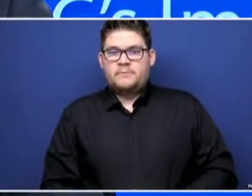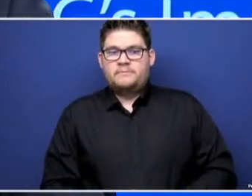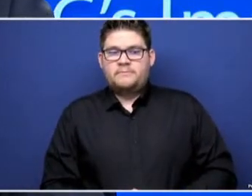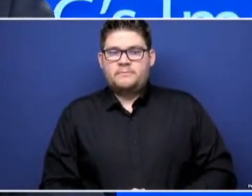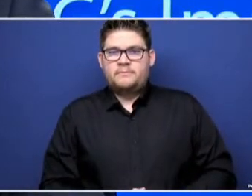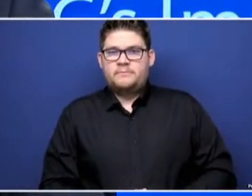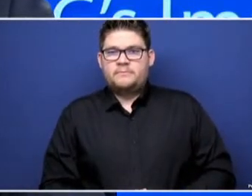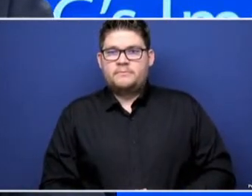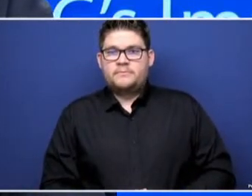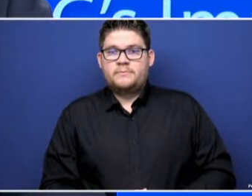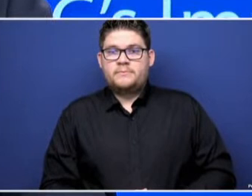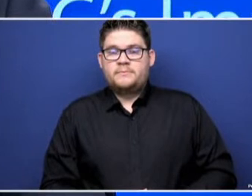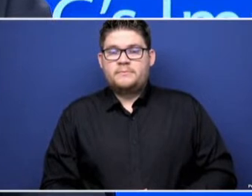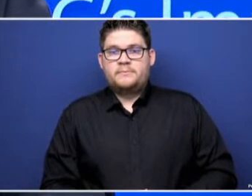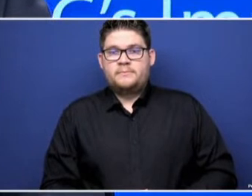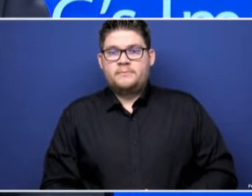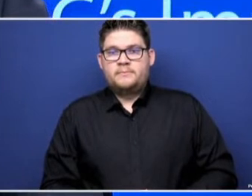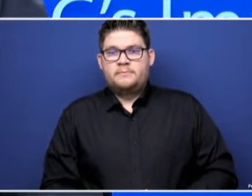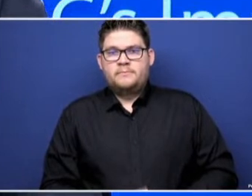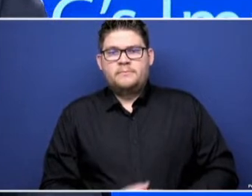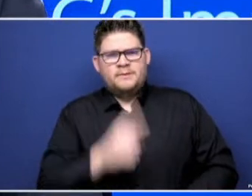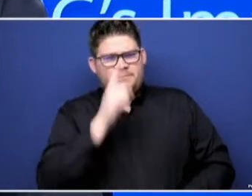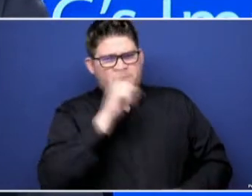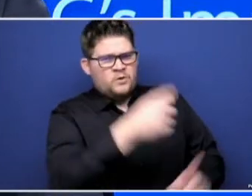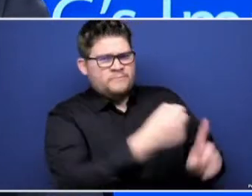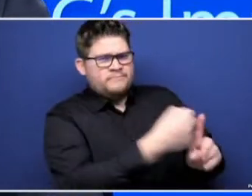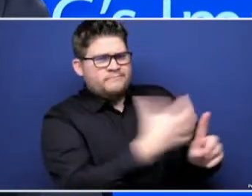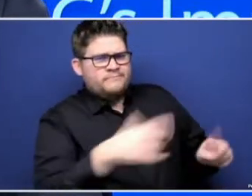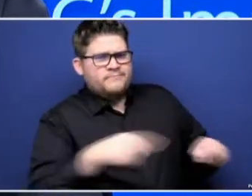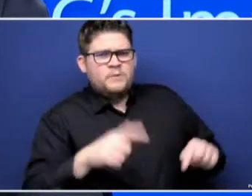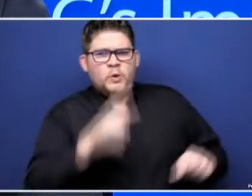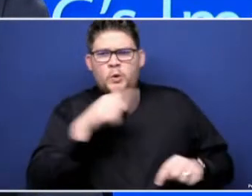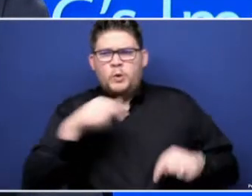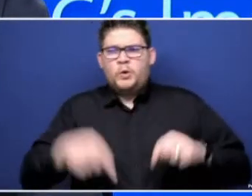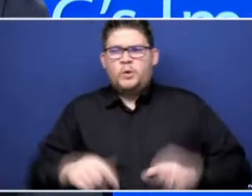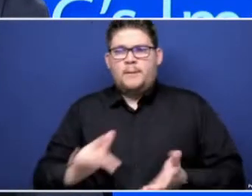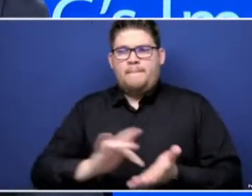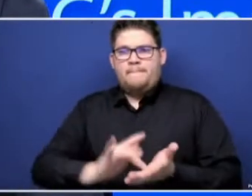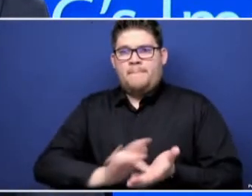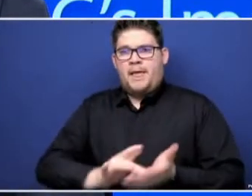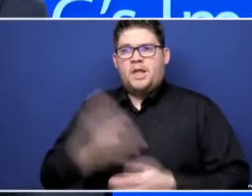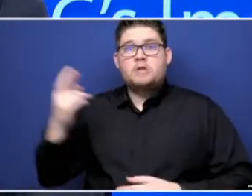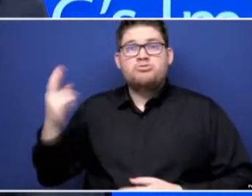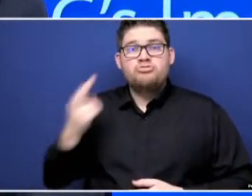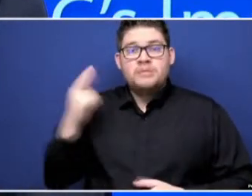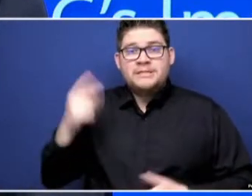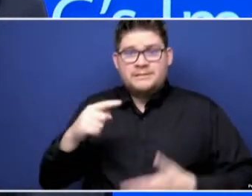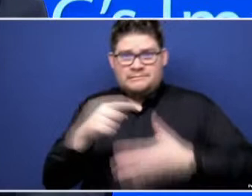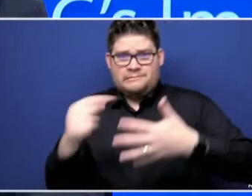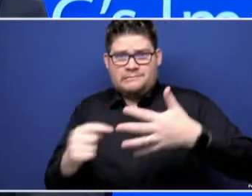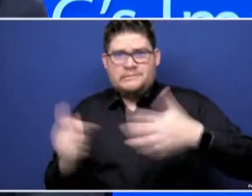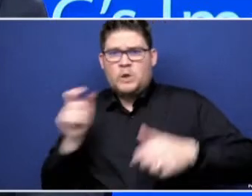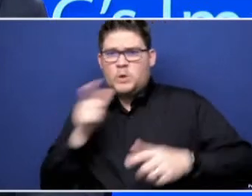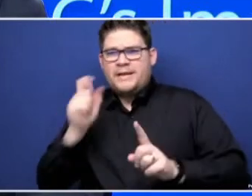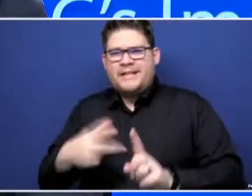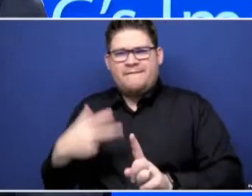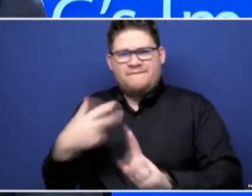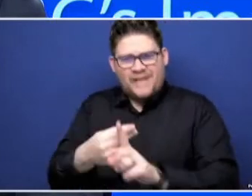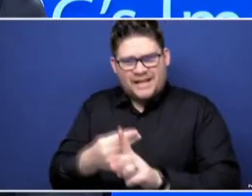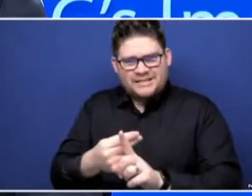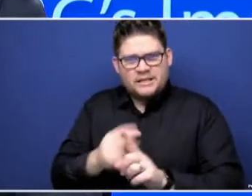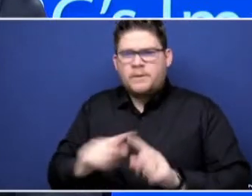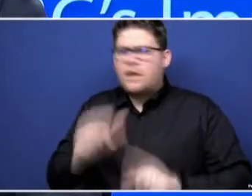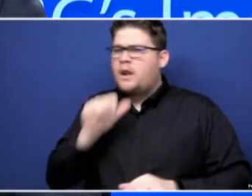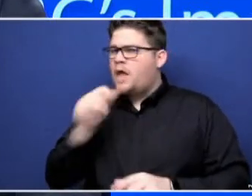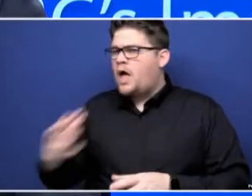follow-up, with schools, do you feel like there'll be some sort of relief now that, especially in Surrey where they've been in a hot spot for so long,